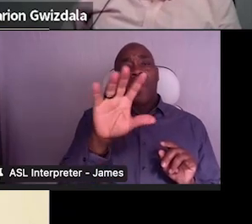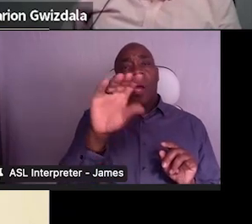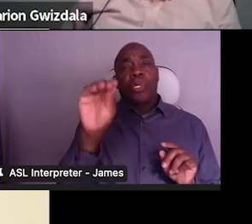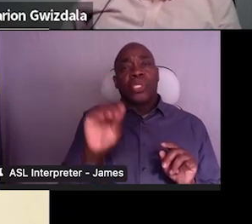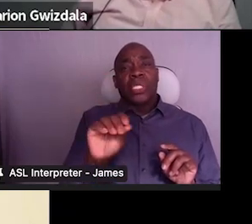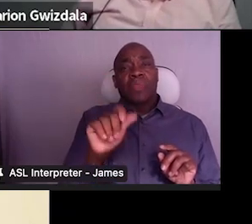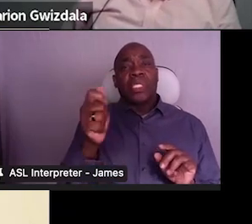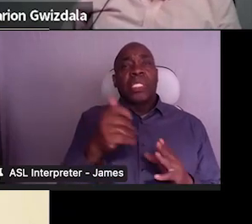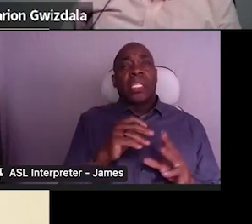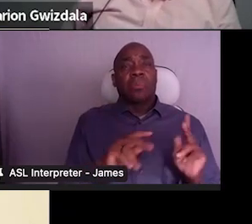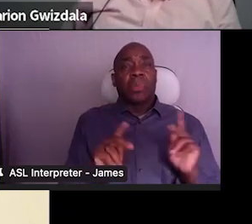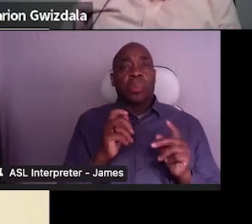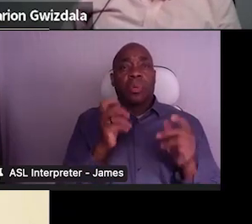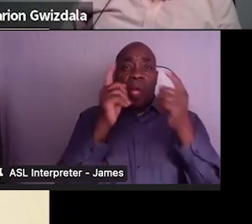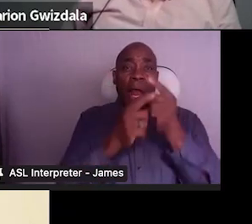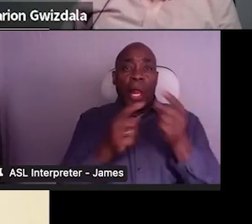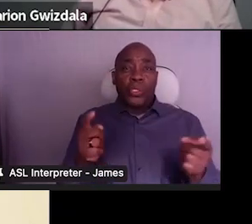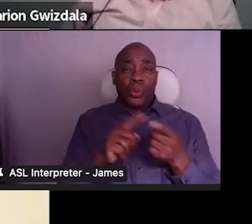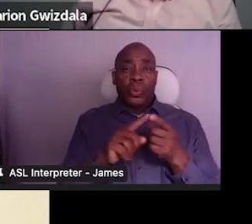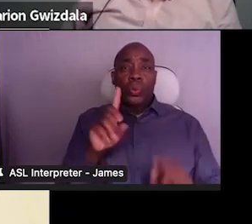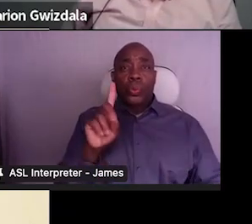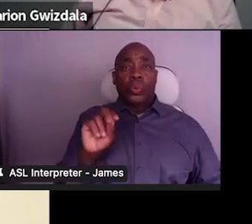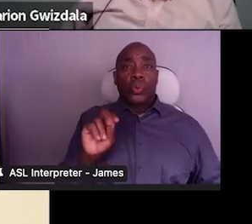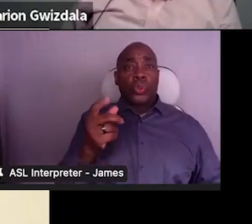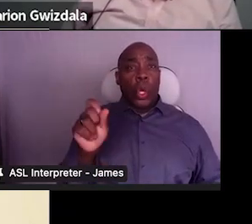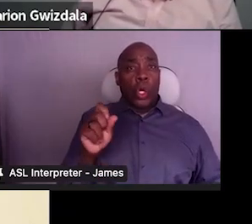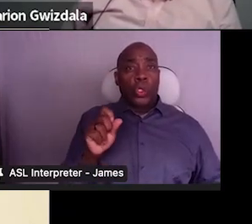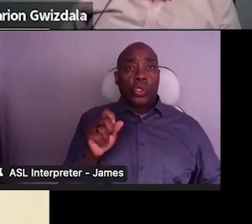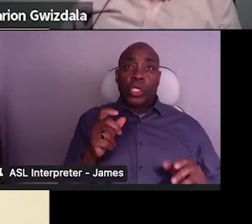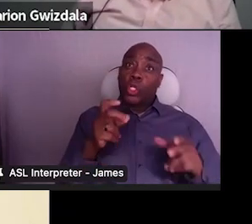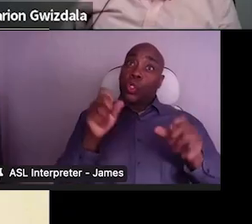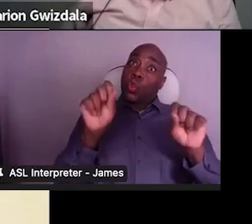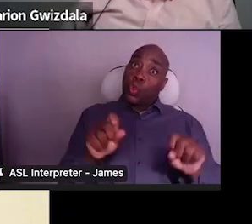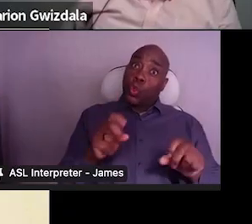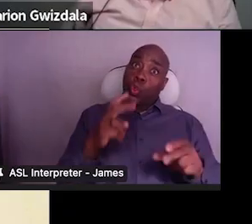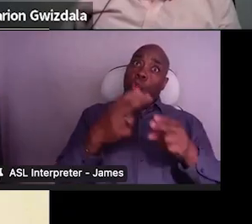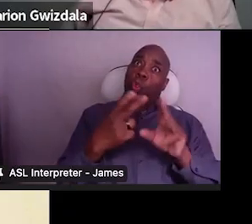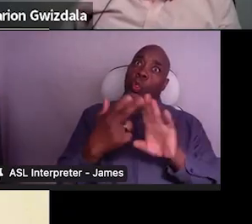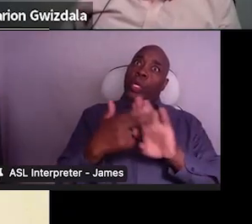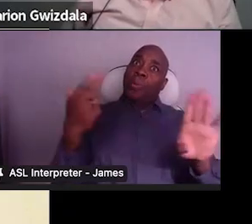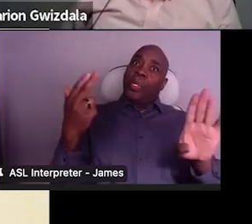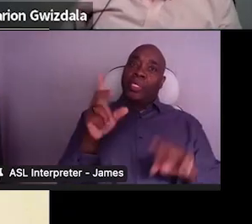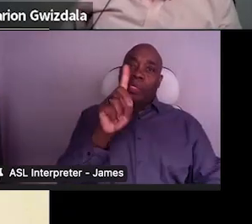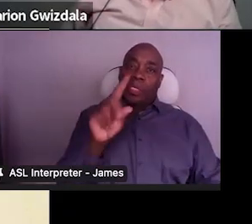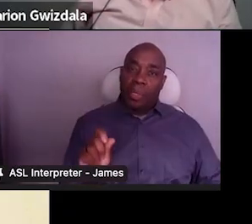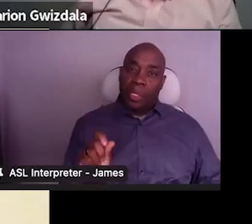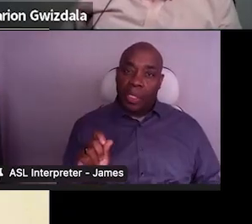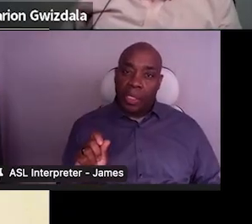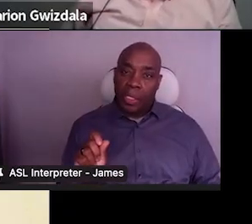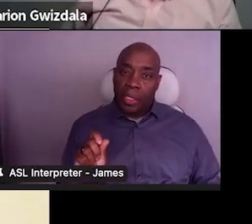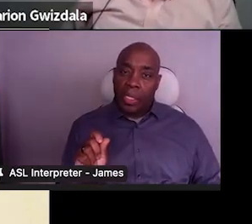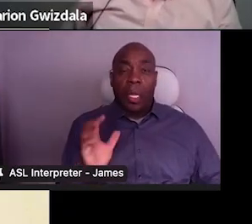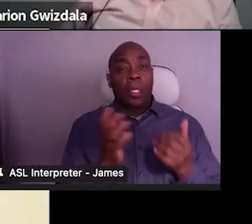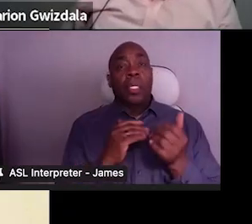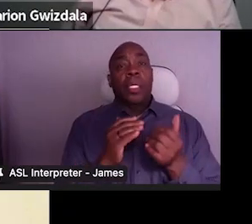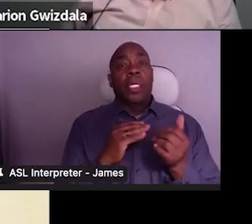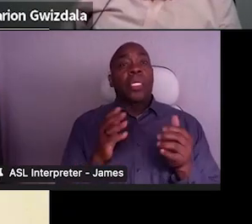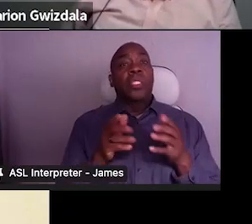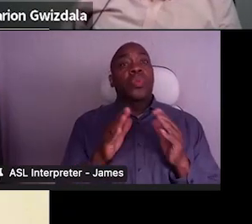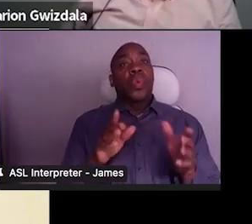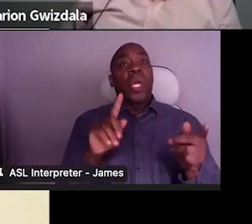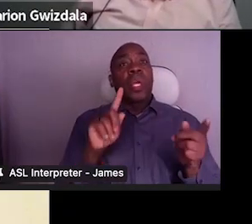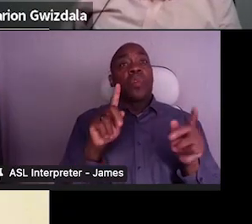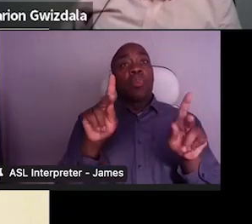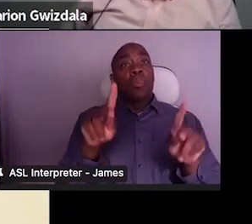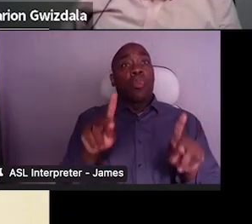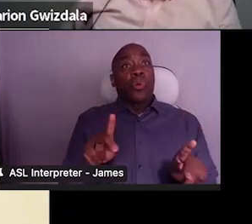1/2% of 10,000 people have allergies to dogs that rise to the level of a disability. And the